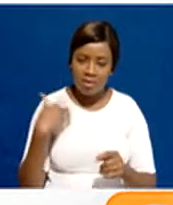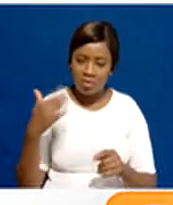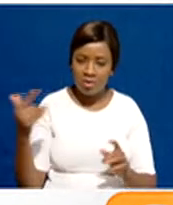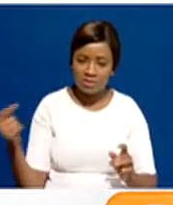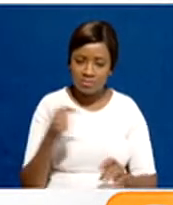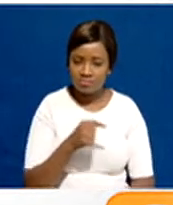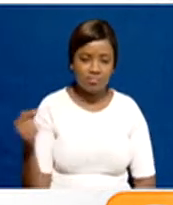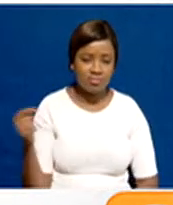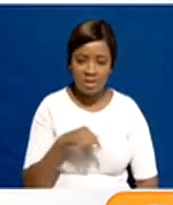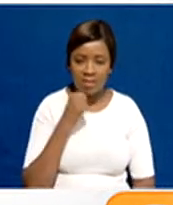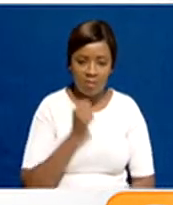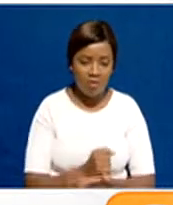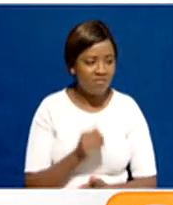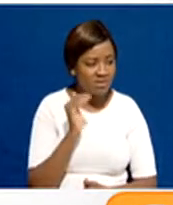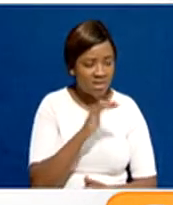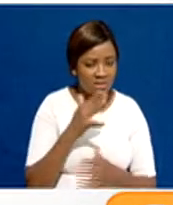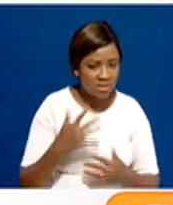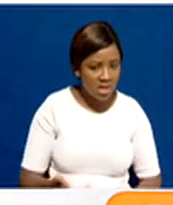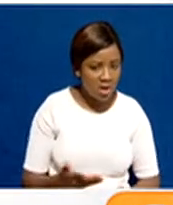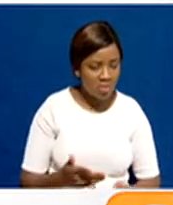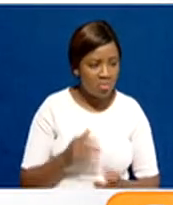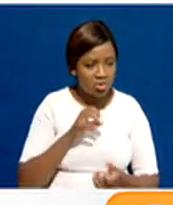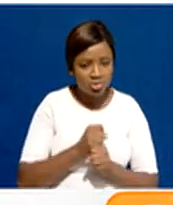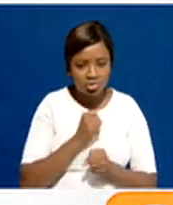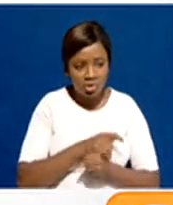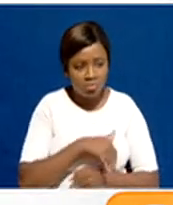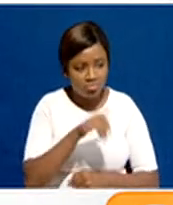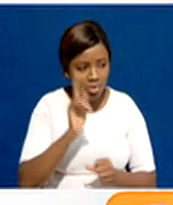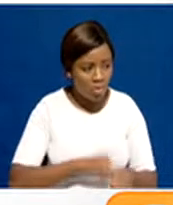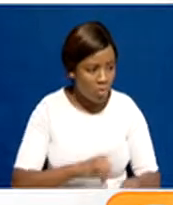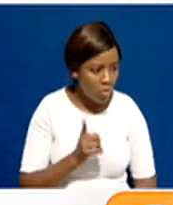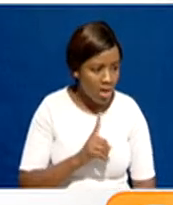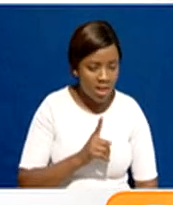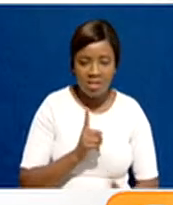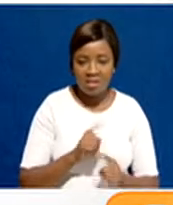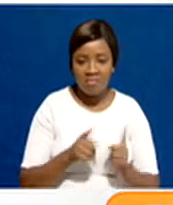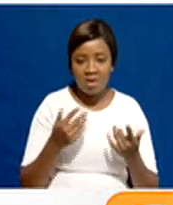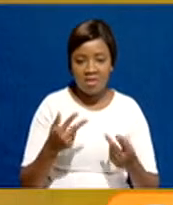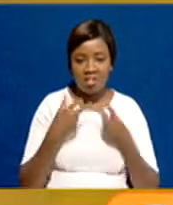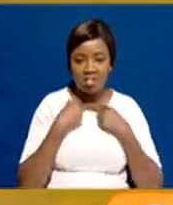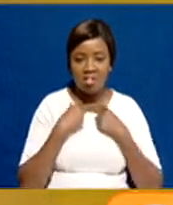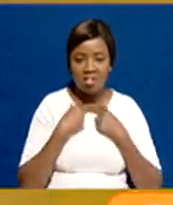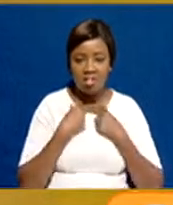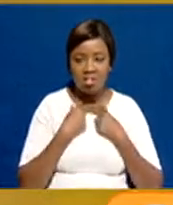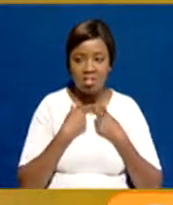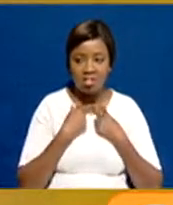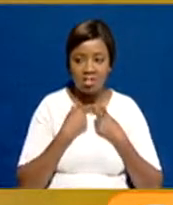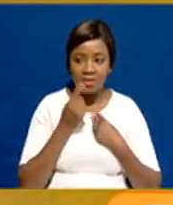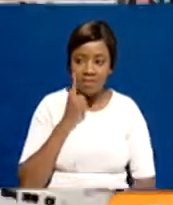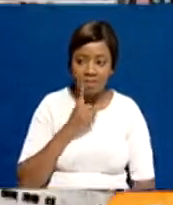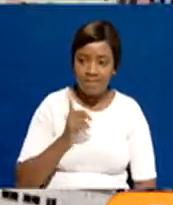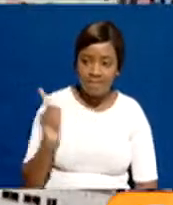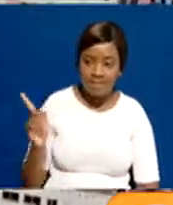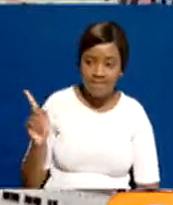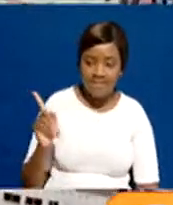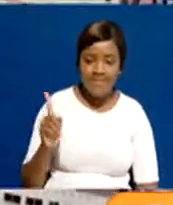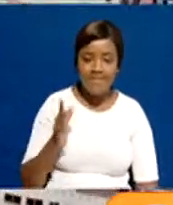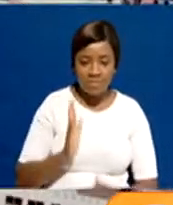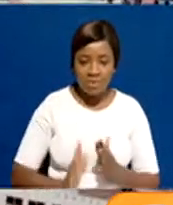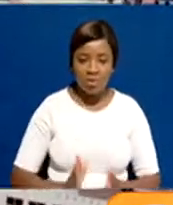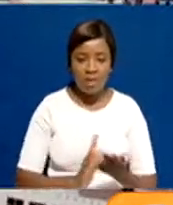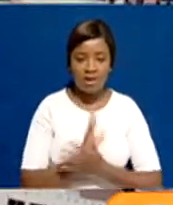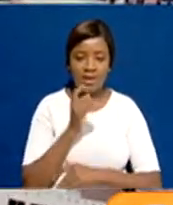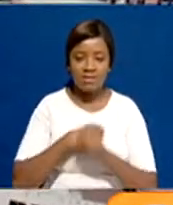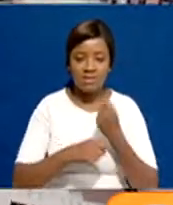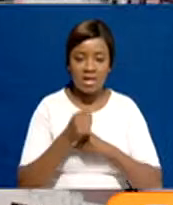agency's office to make inquiries on the status of their travel allegedly hitting a dead end. Kimutai Kirui is a human rights